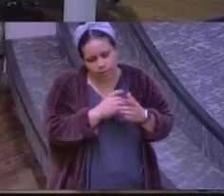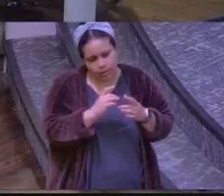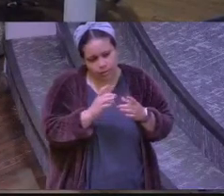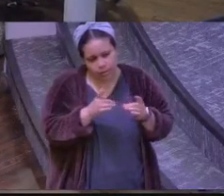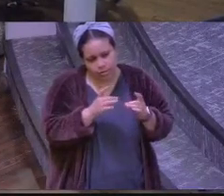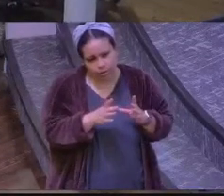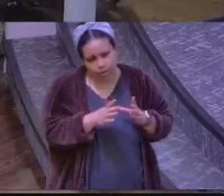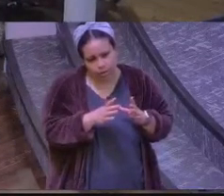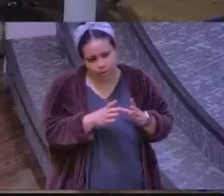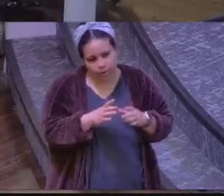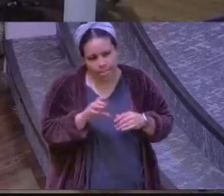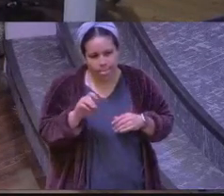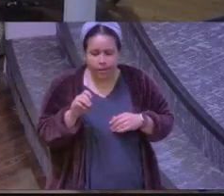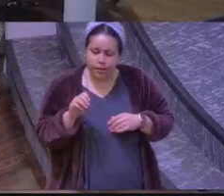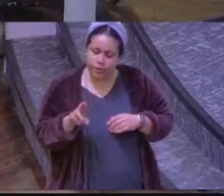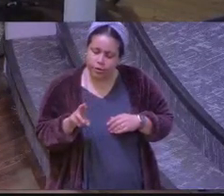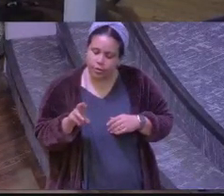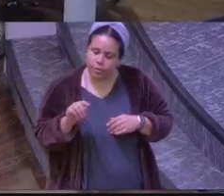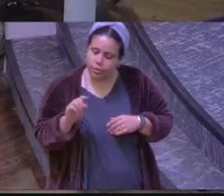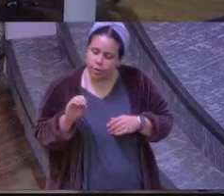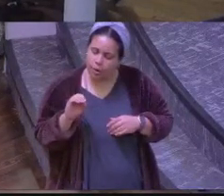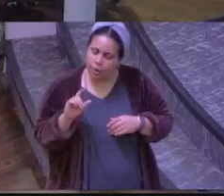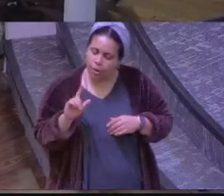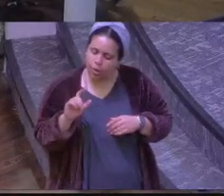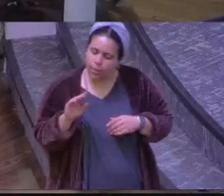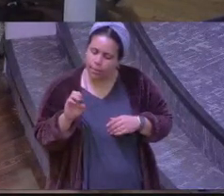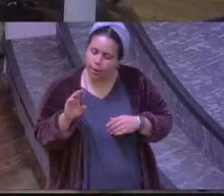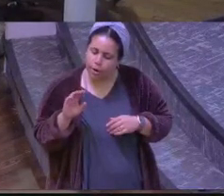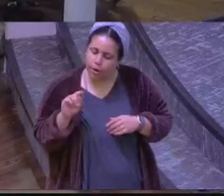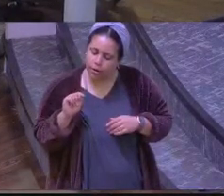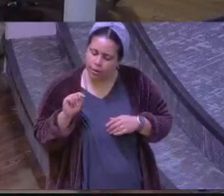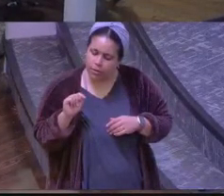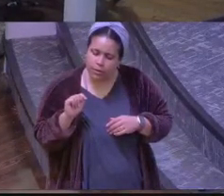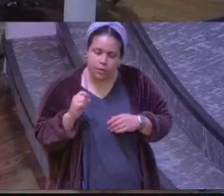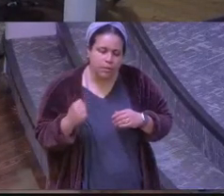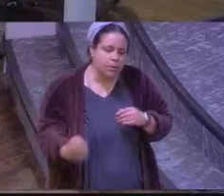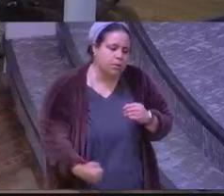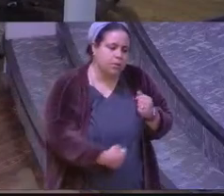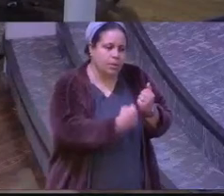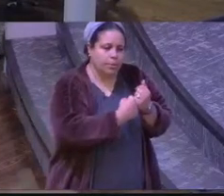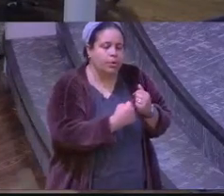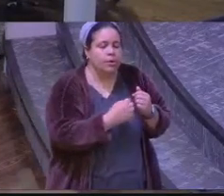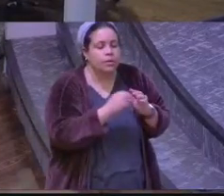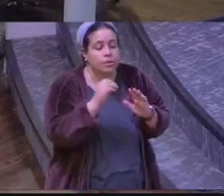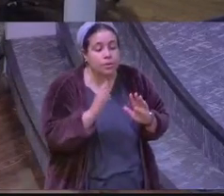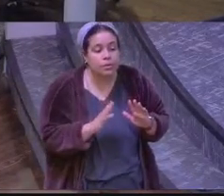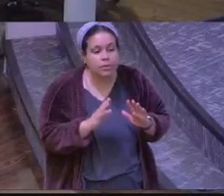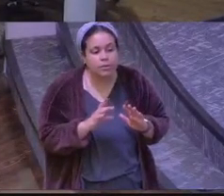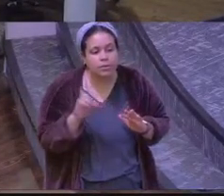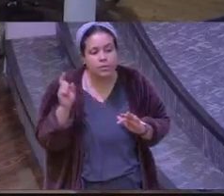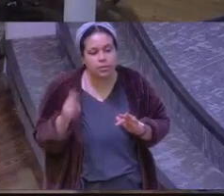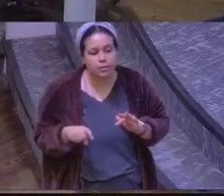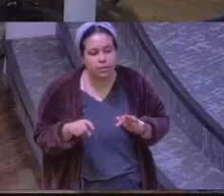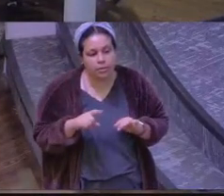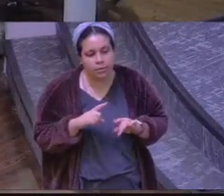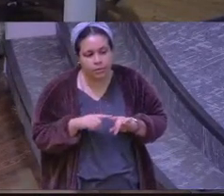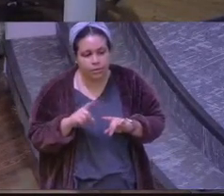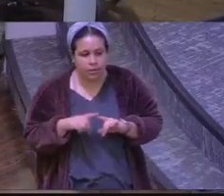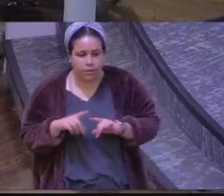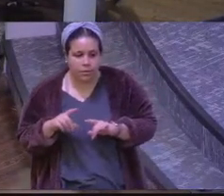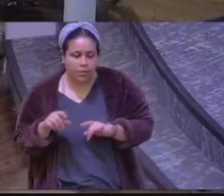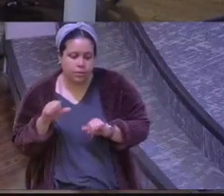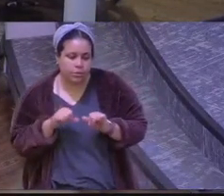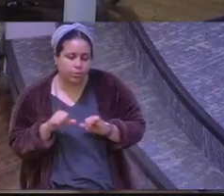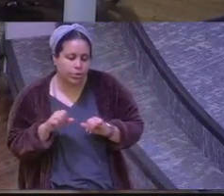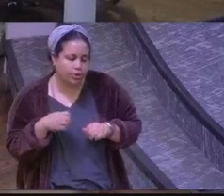Talbert, to really think about how we can implement some things to support students around what their needs are for their social and